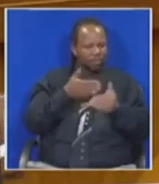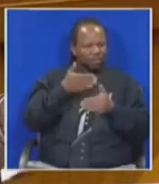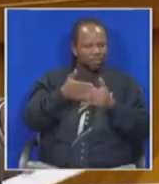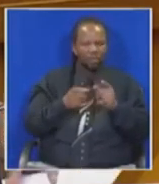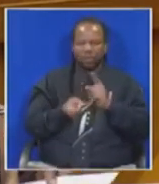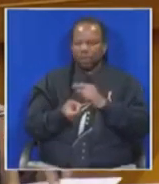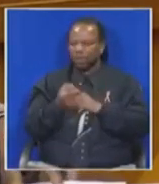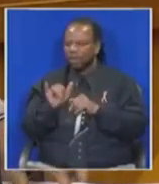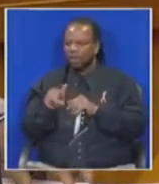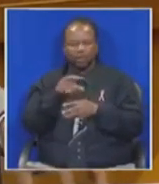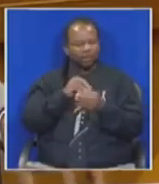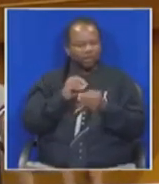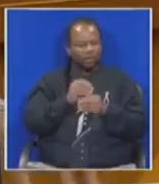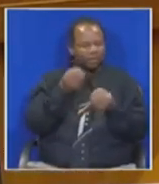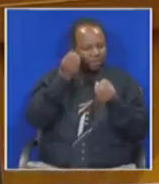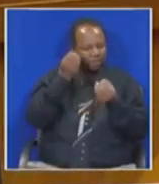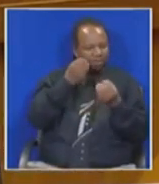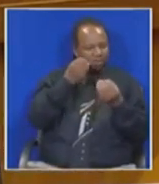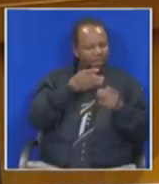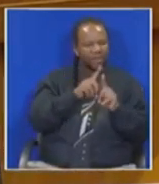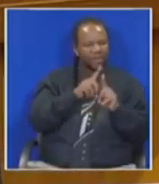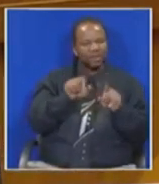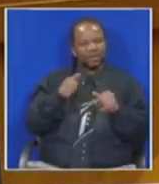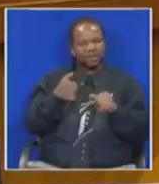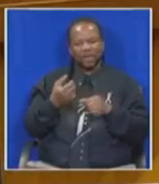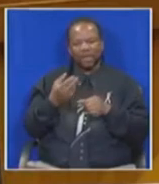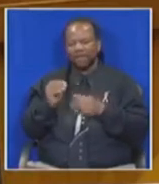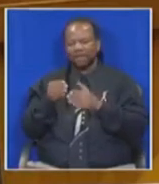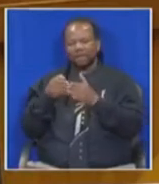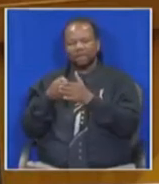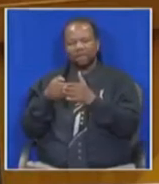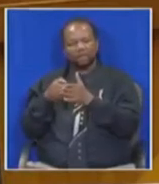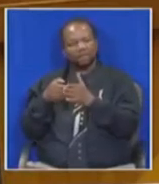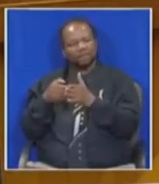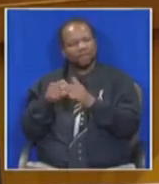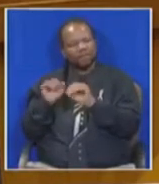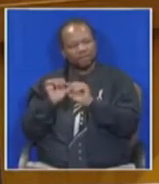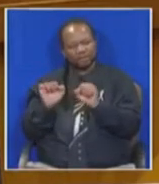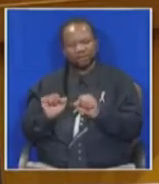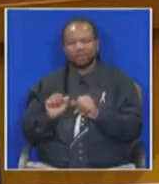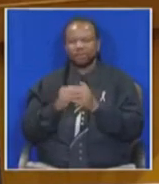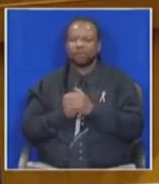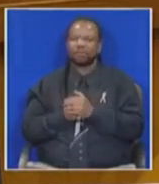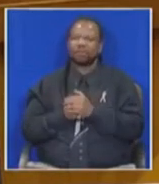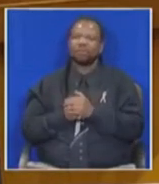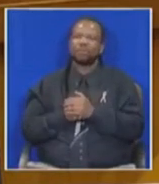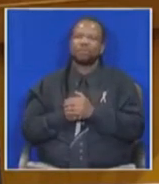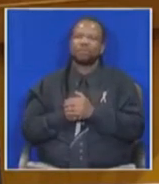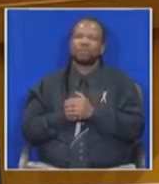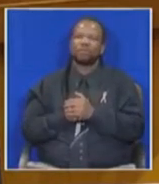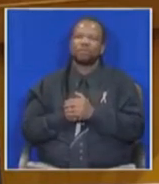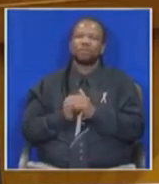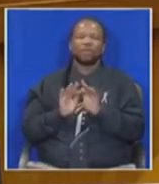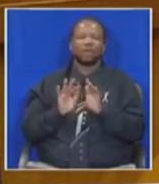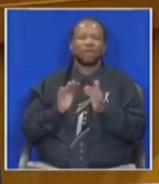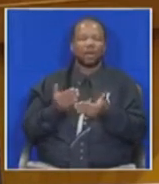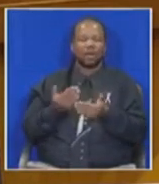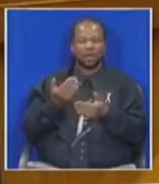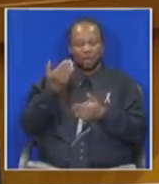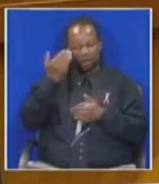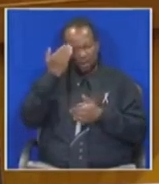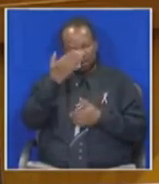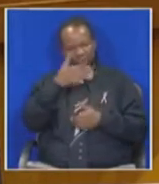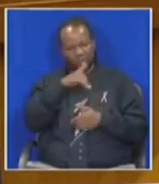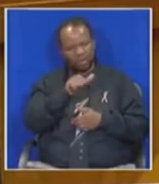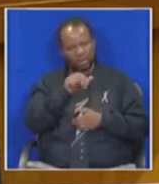our family, despite the hindrances that plague the system. Now, I know that the ANC may come up to this podium